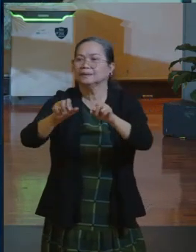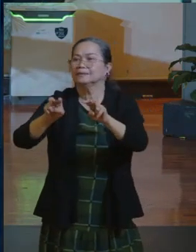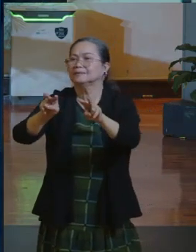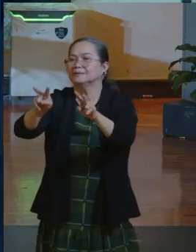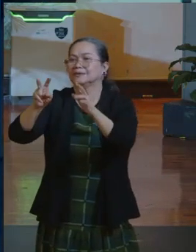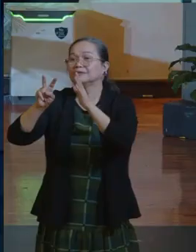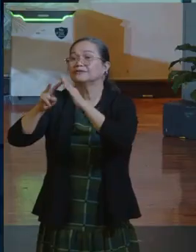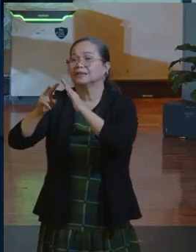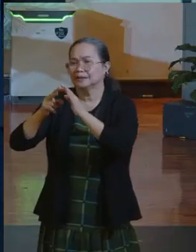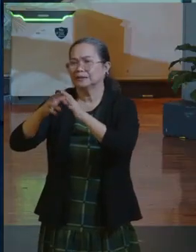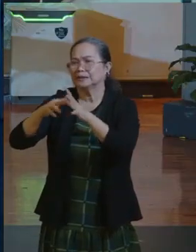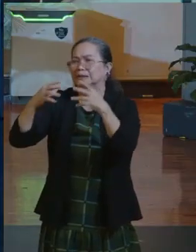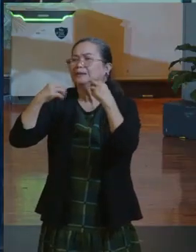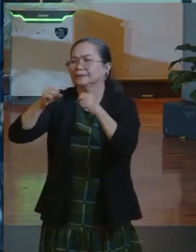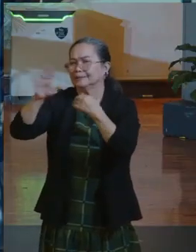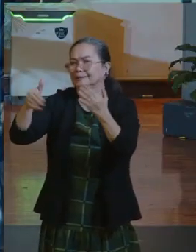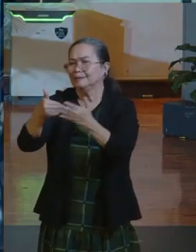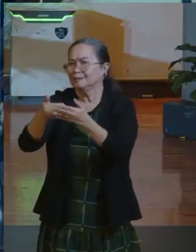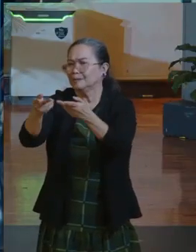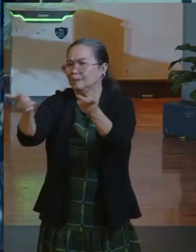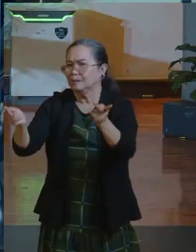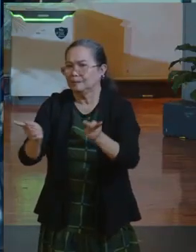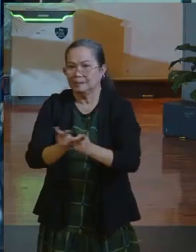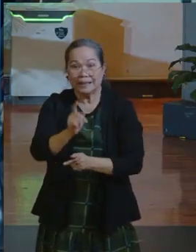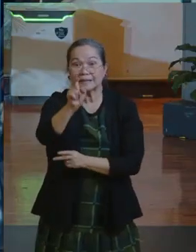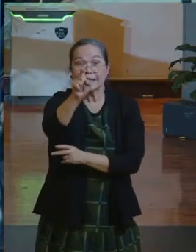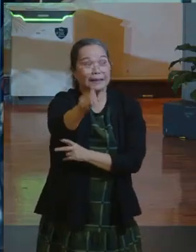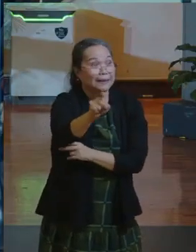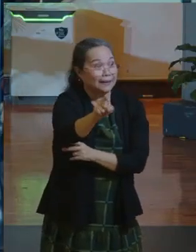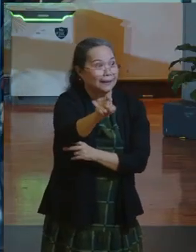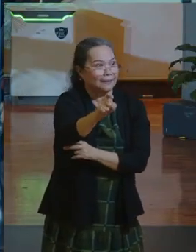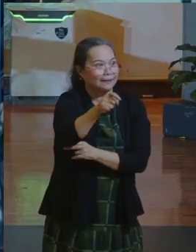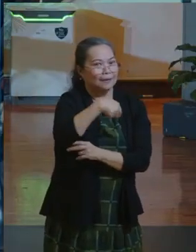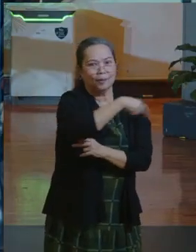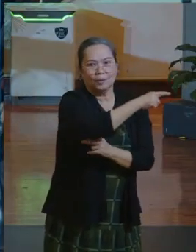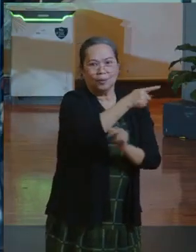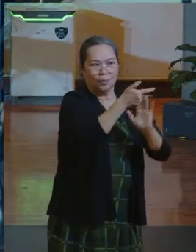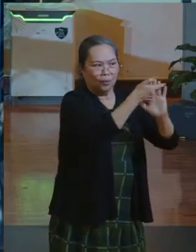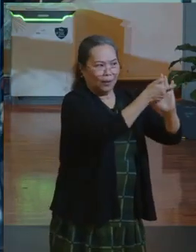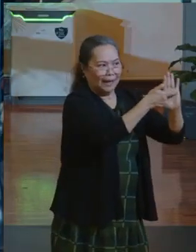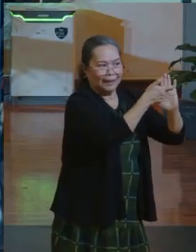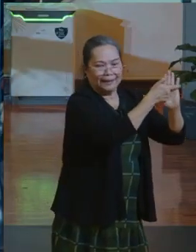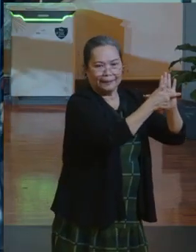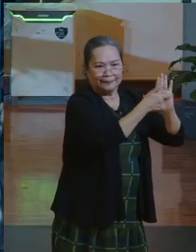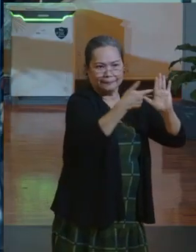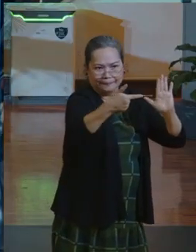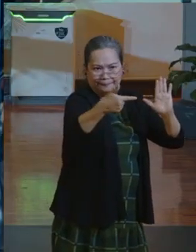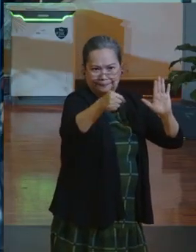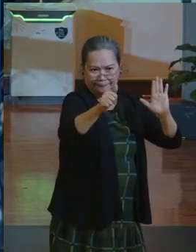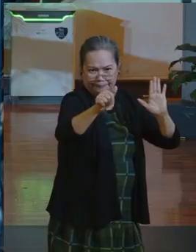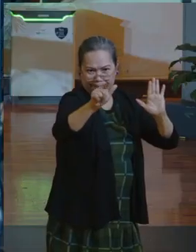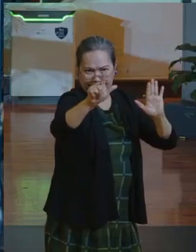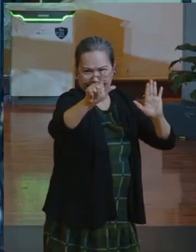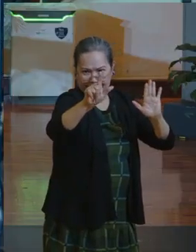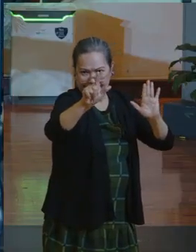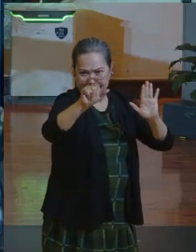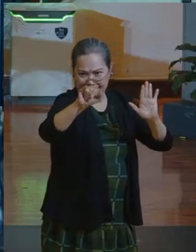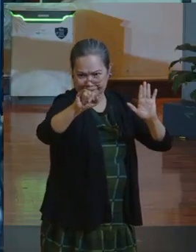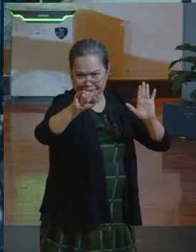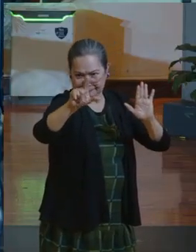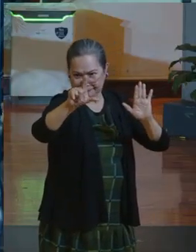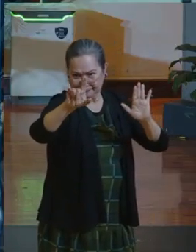healing everywhere. Sila po ay pinadala sa region ng Galilee, northern Israel. Yung po hindi pa naabot